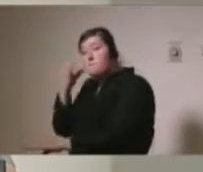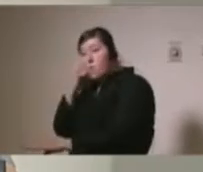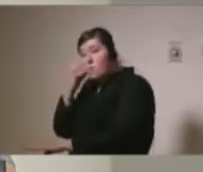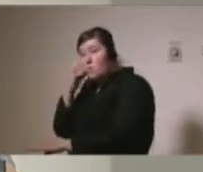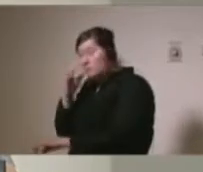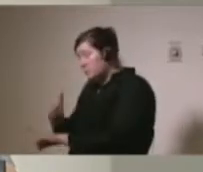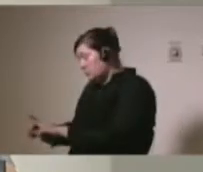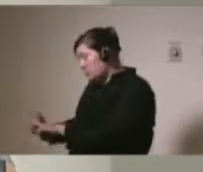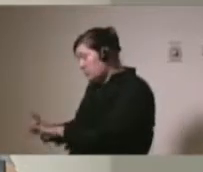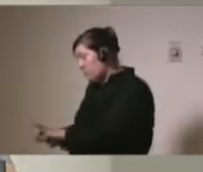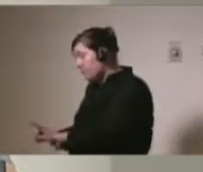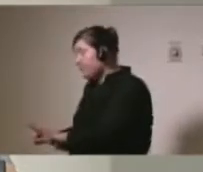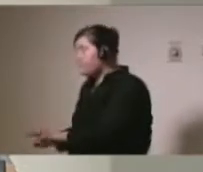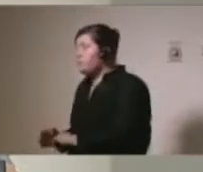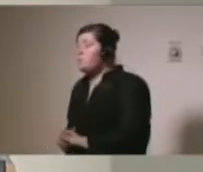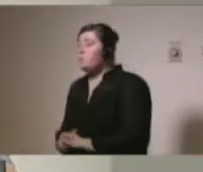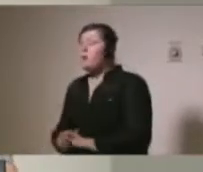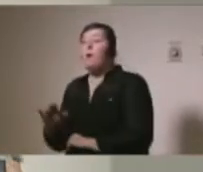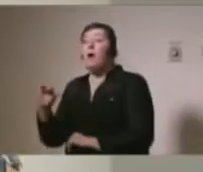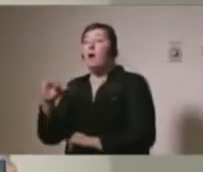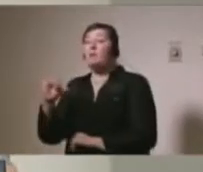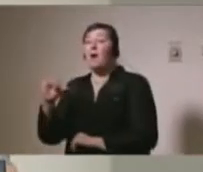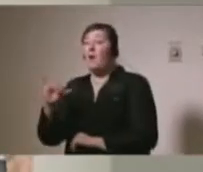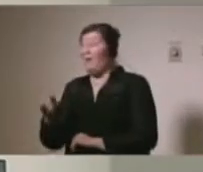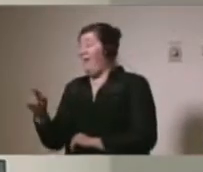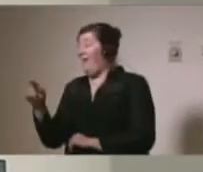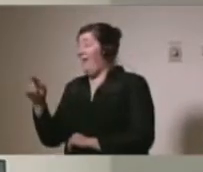And we have the insurance corner.